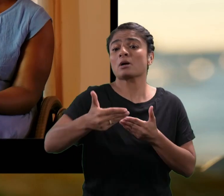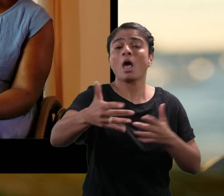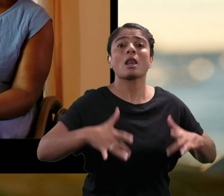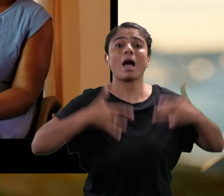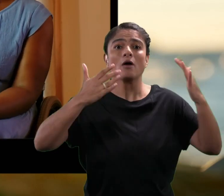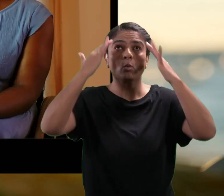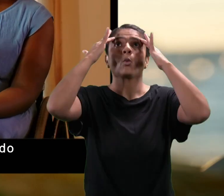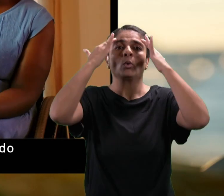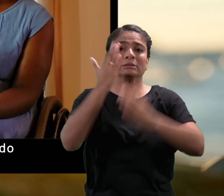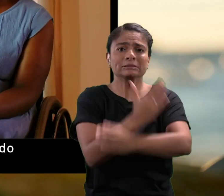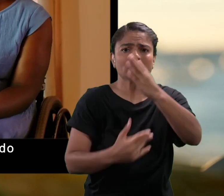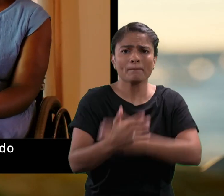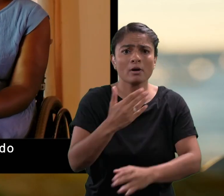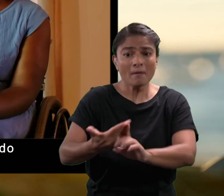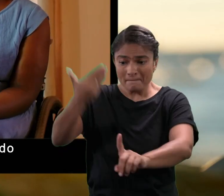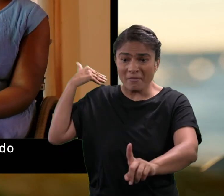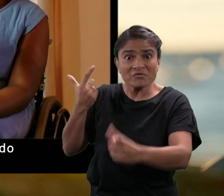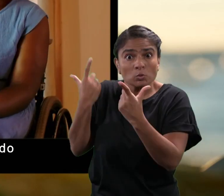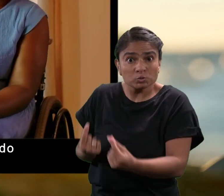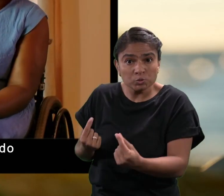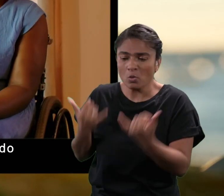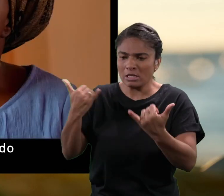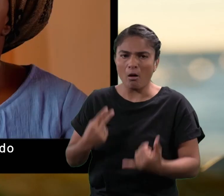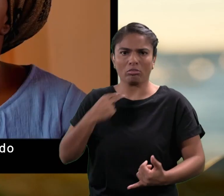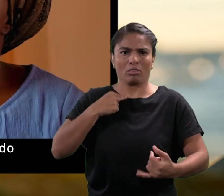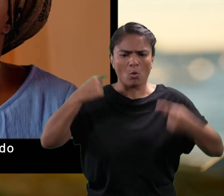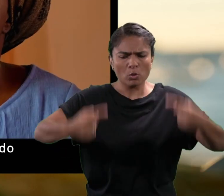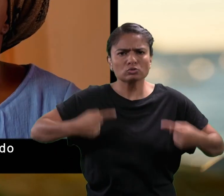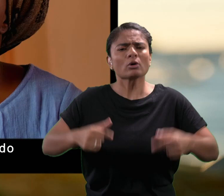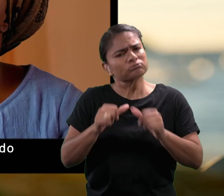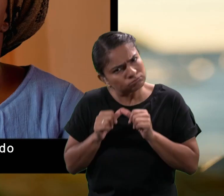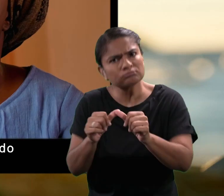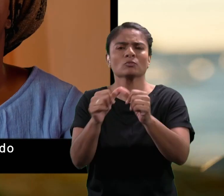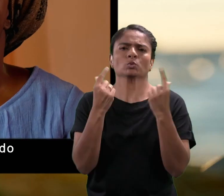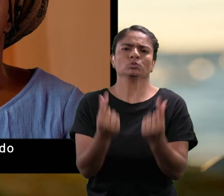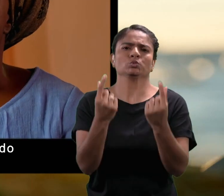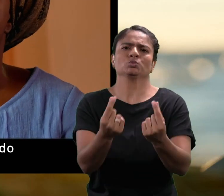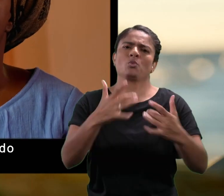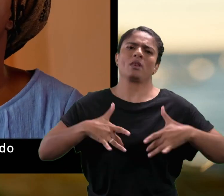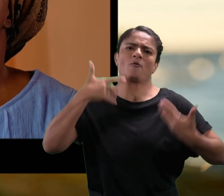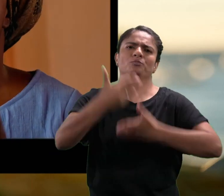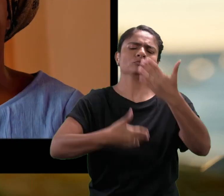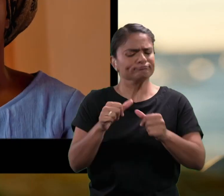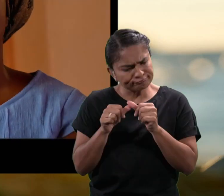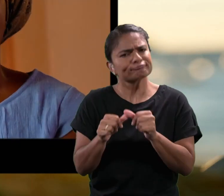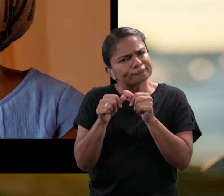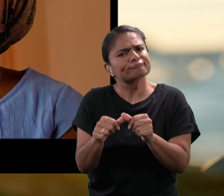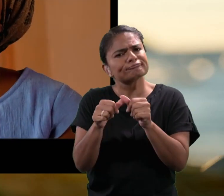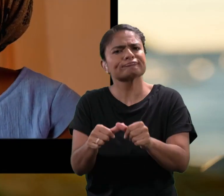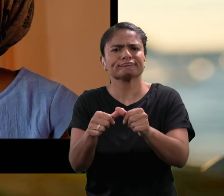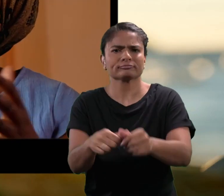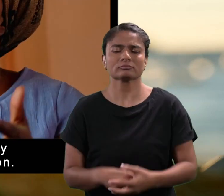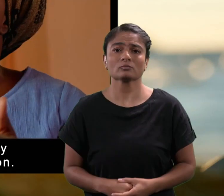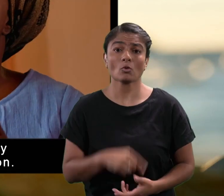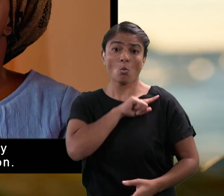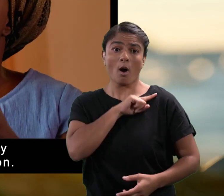ukhubazeke somdala, zenze ezanto ubuthanda uzenza ungeka kwi-wheelchair or ungekalimali, you know, qhubekeka uzenze